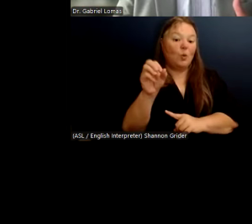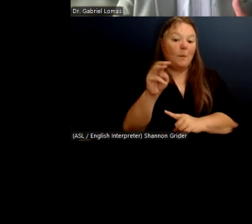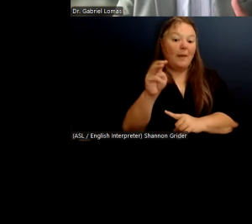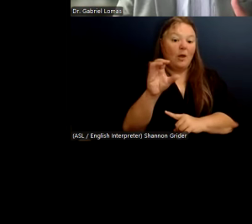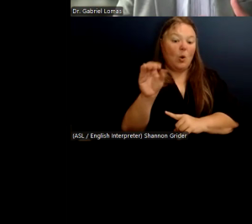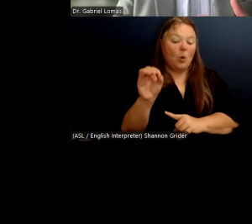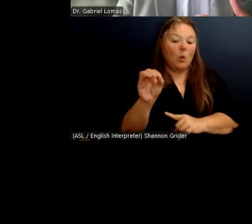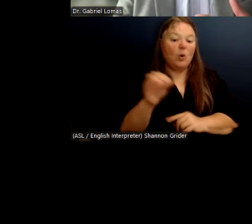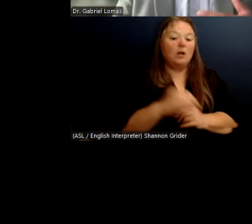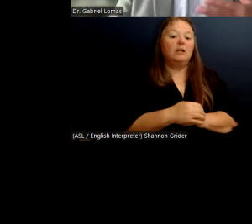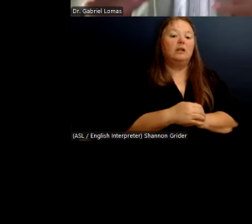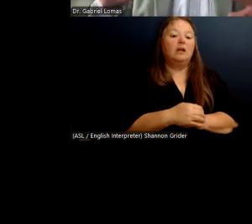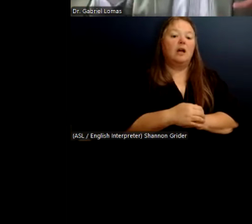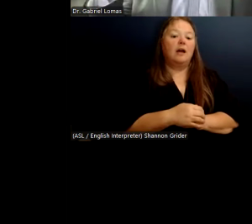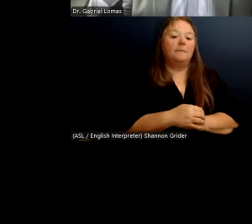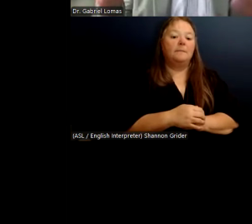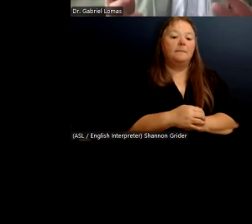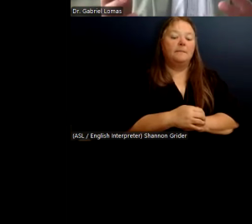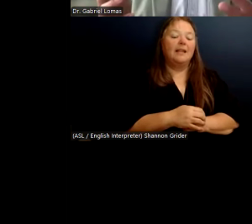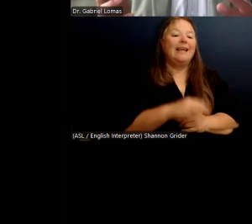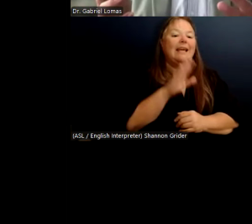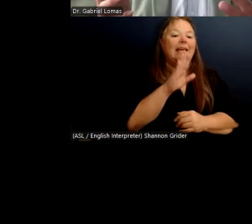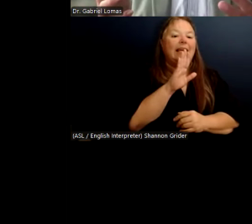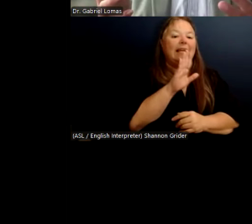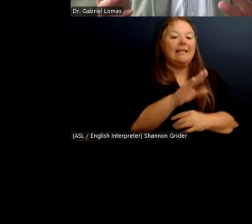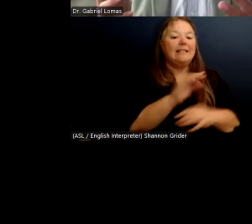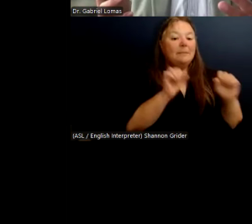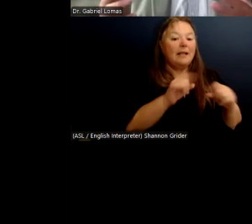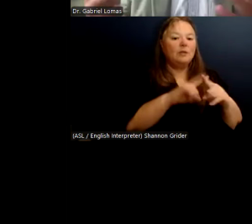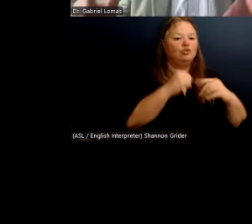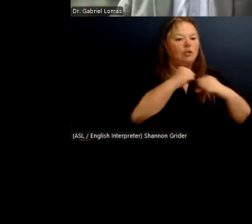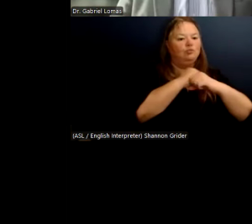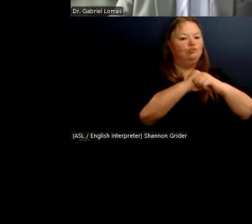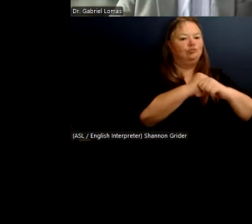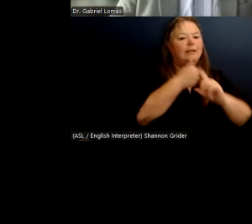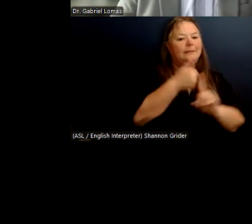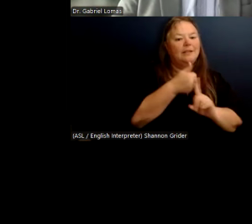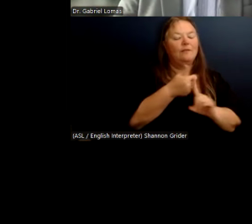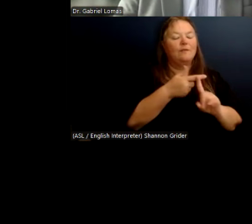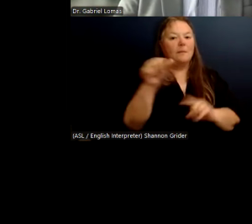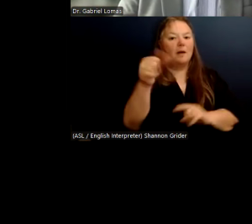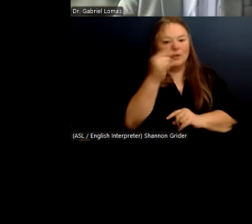and his ability to sort of protect himself from those other kids is really limited.